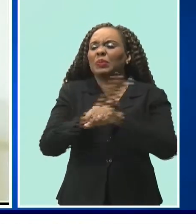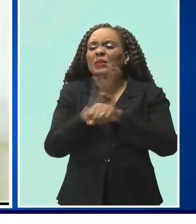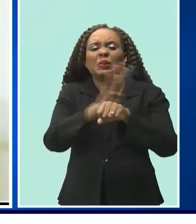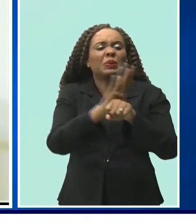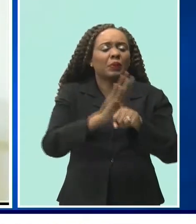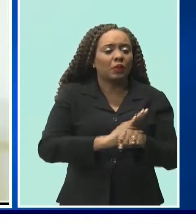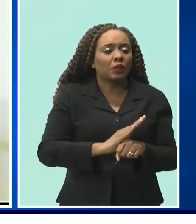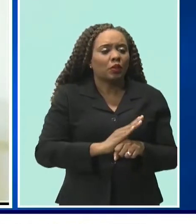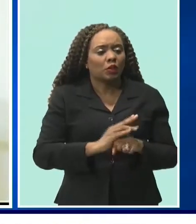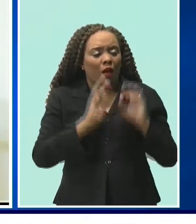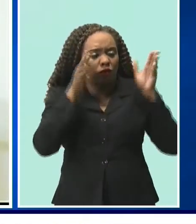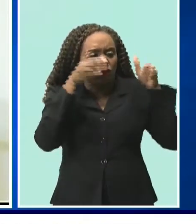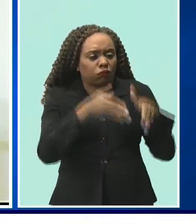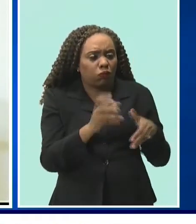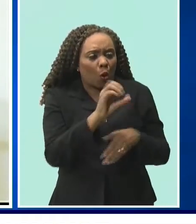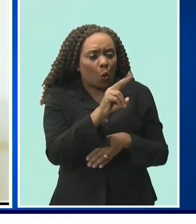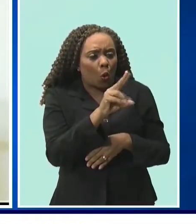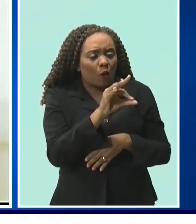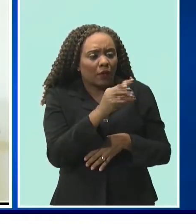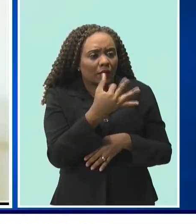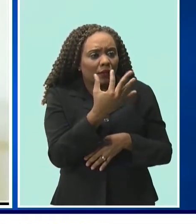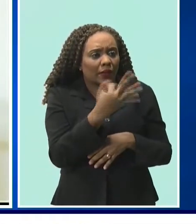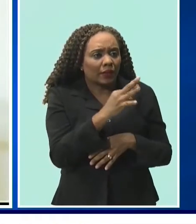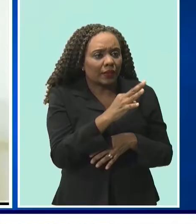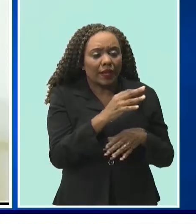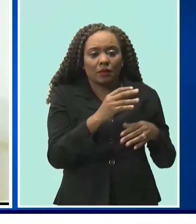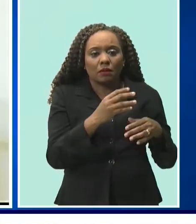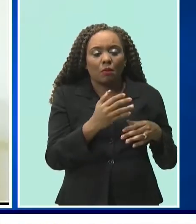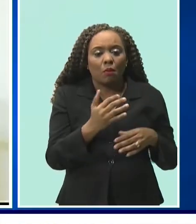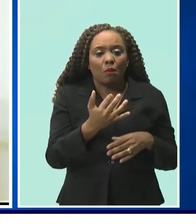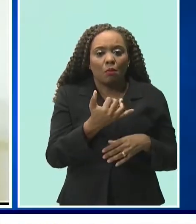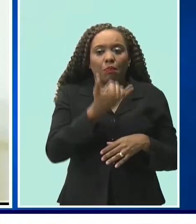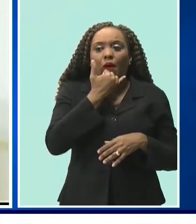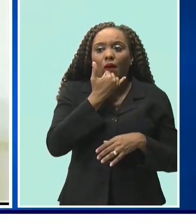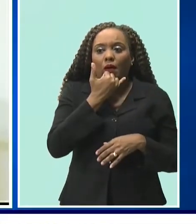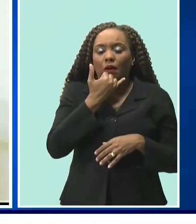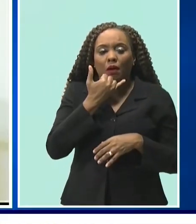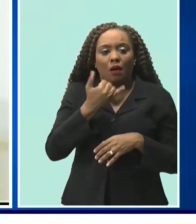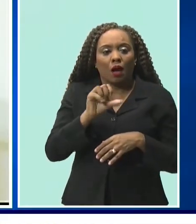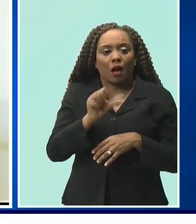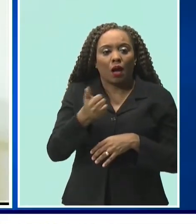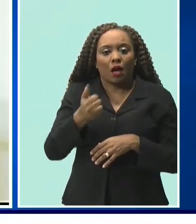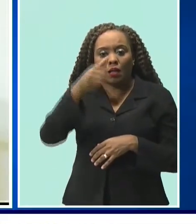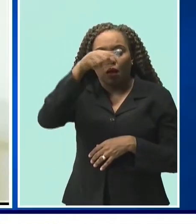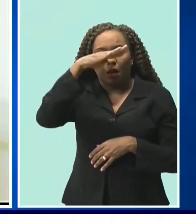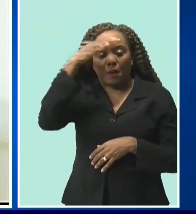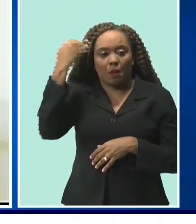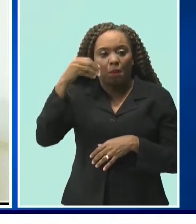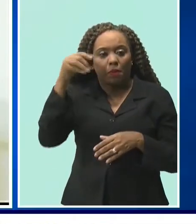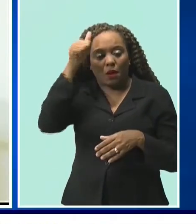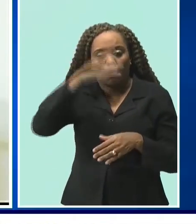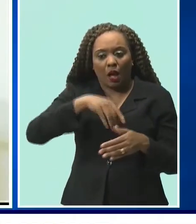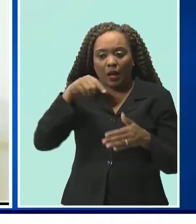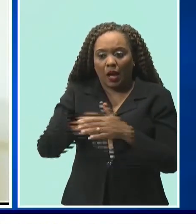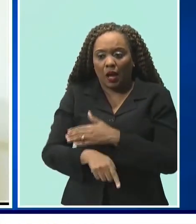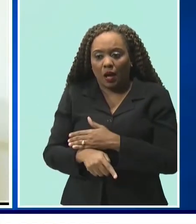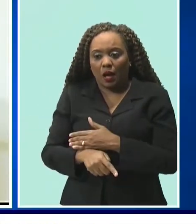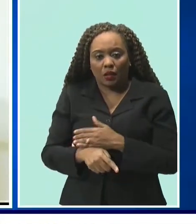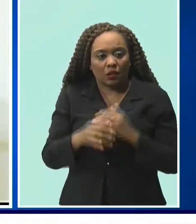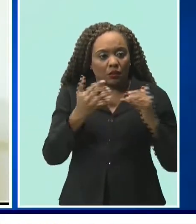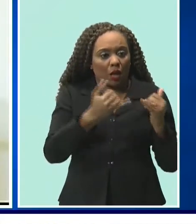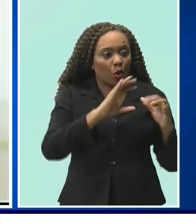and fighting battles and doing this and that. The world was trying to heal. And in the midst of